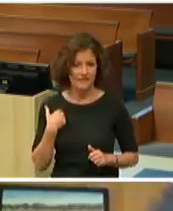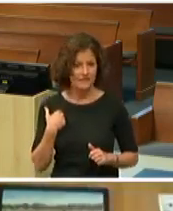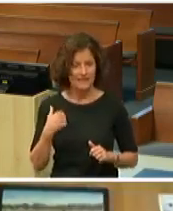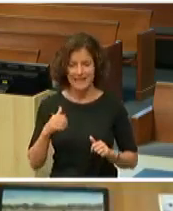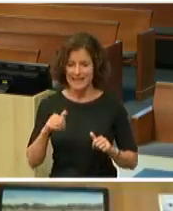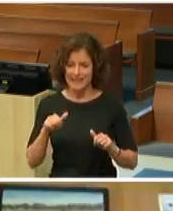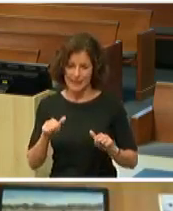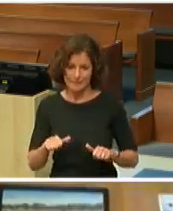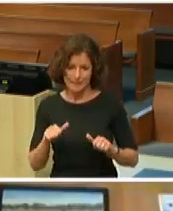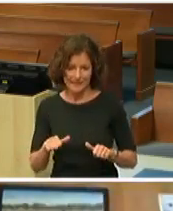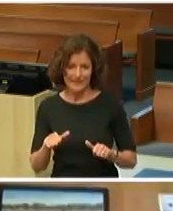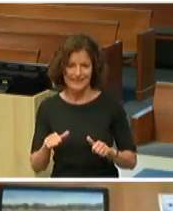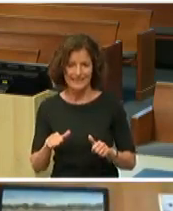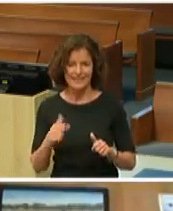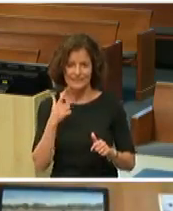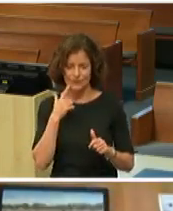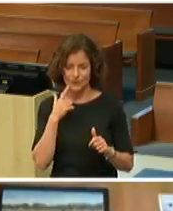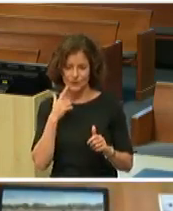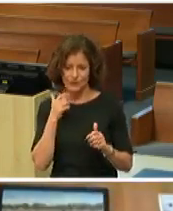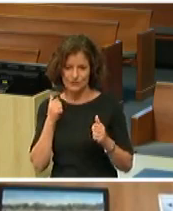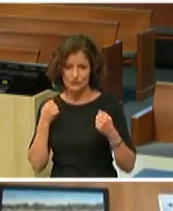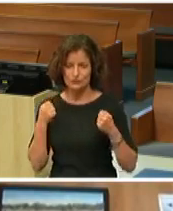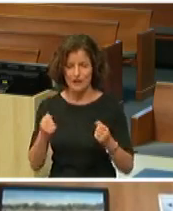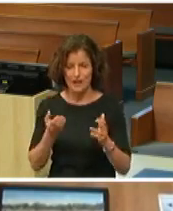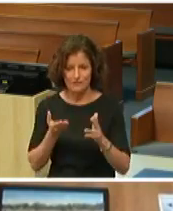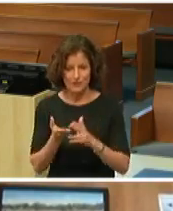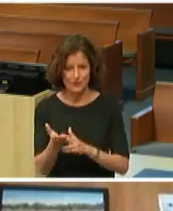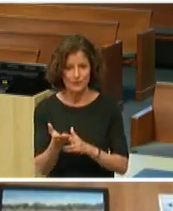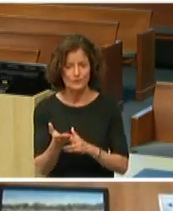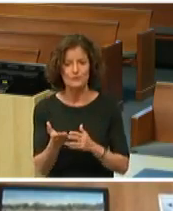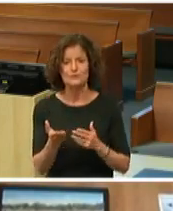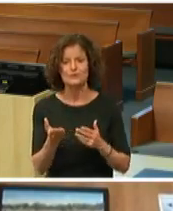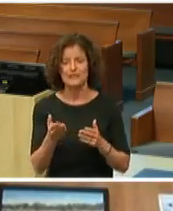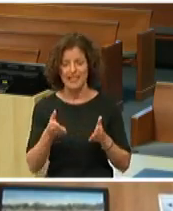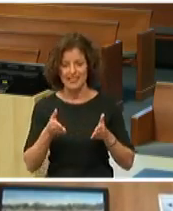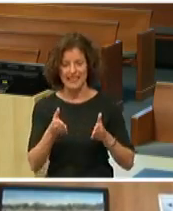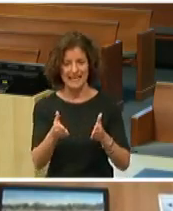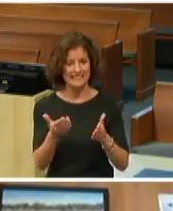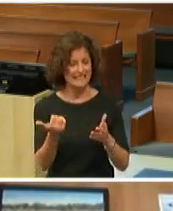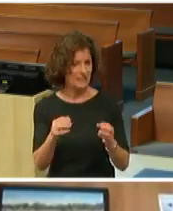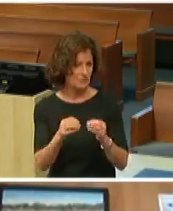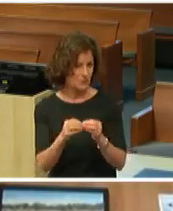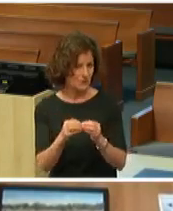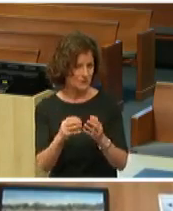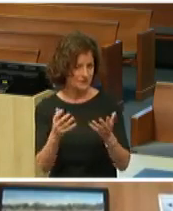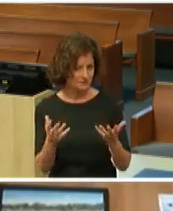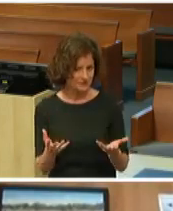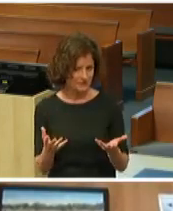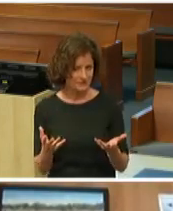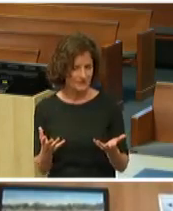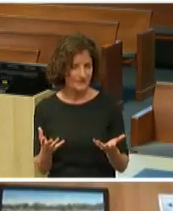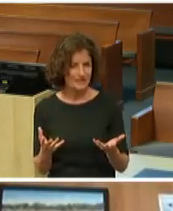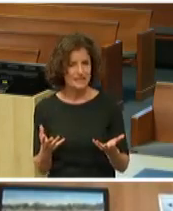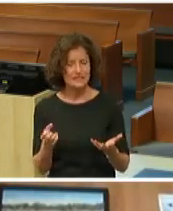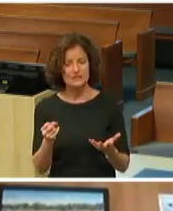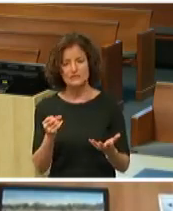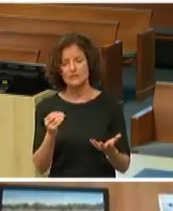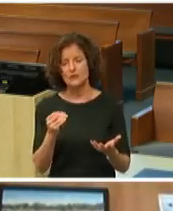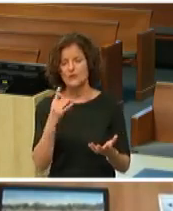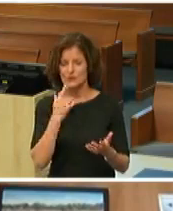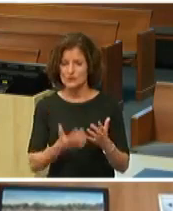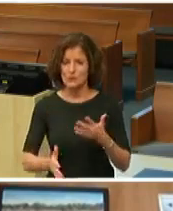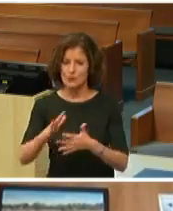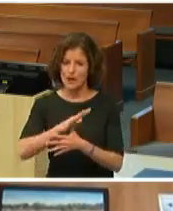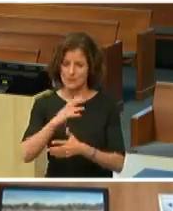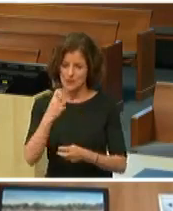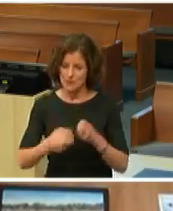documents through those drive-through lanes any longer. So those were the primary issues. They felt